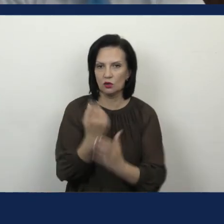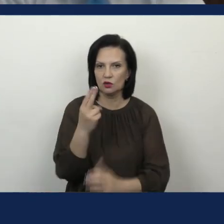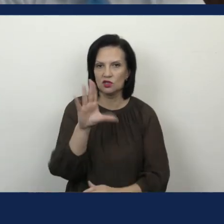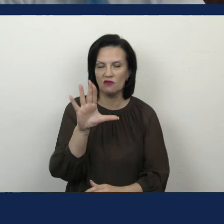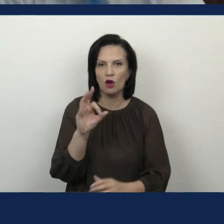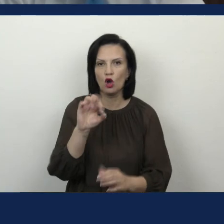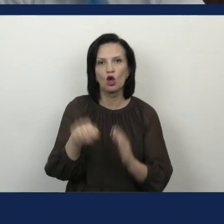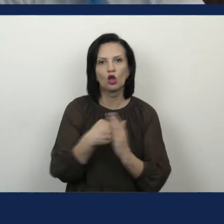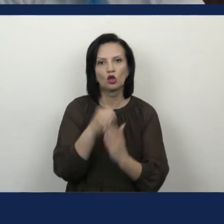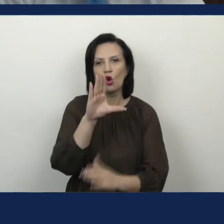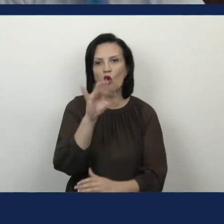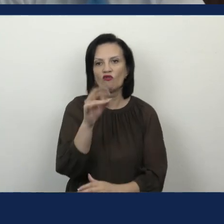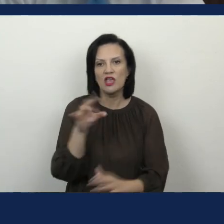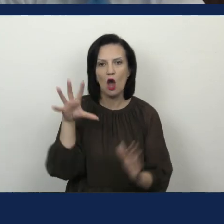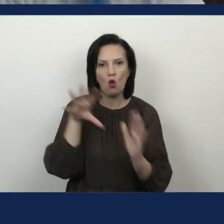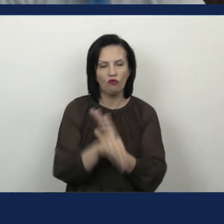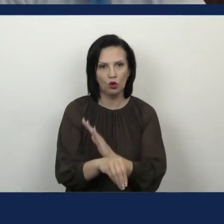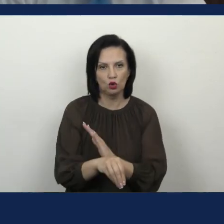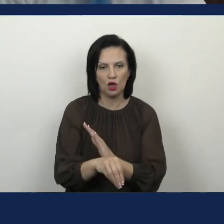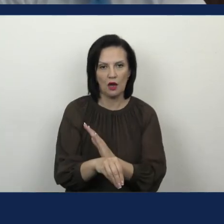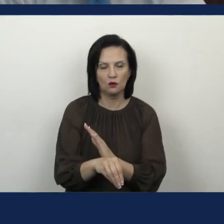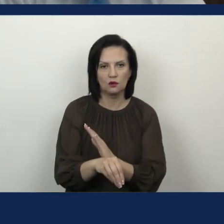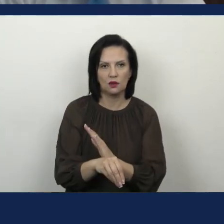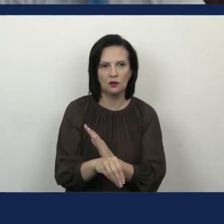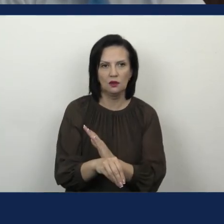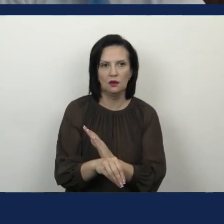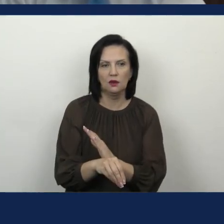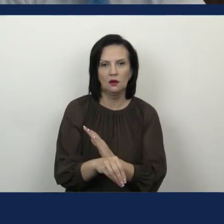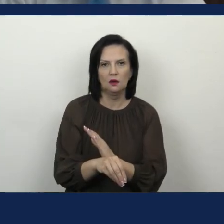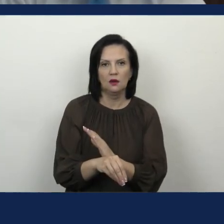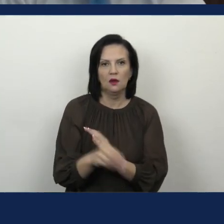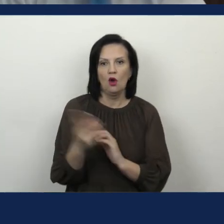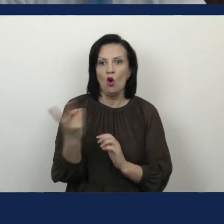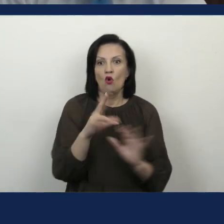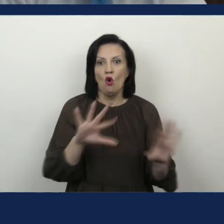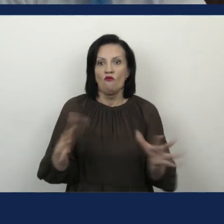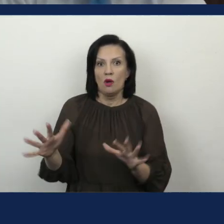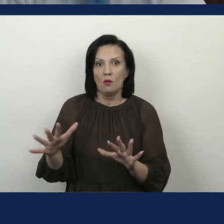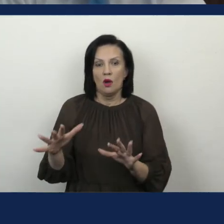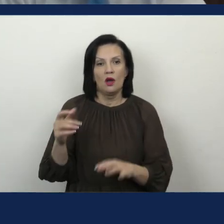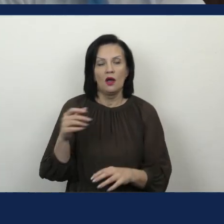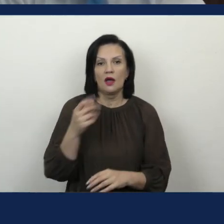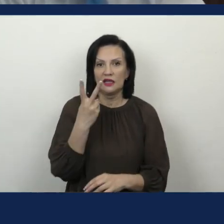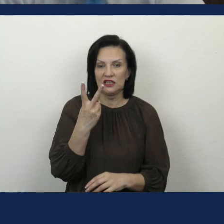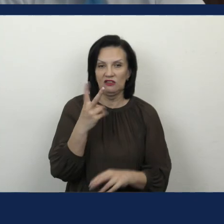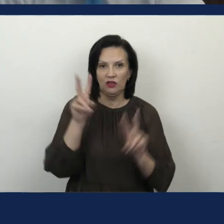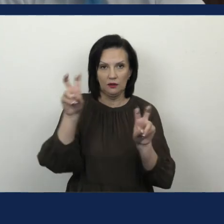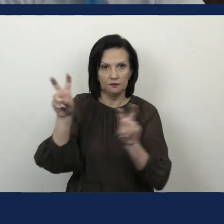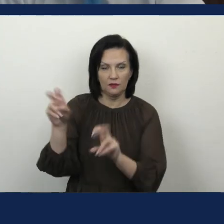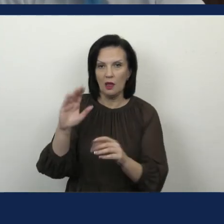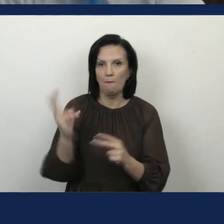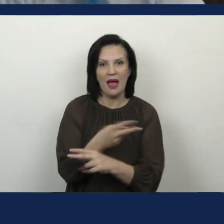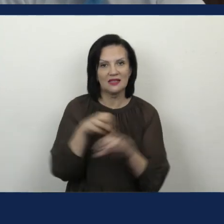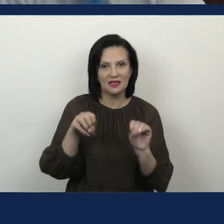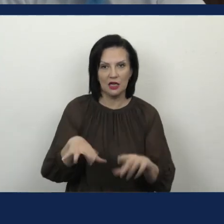according to a separate special form, which would include in two categories without the decision